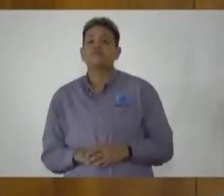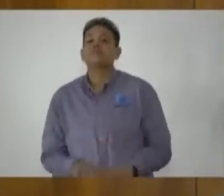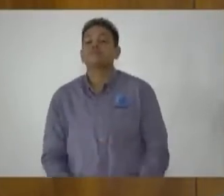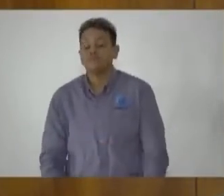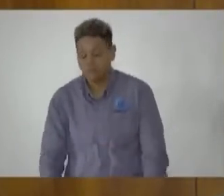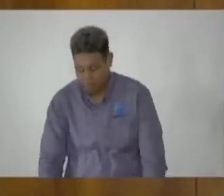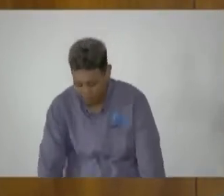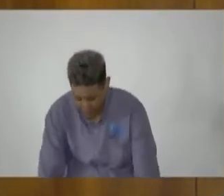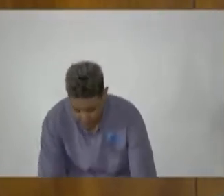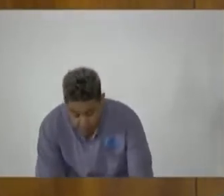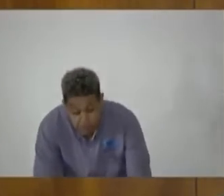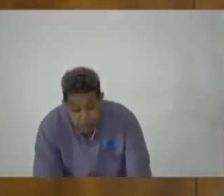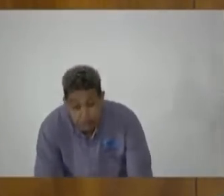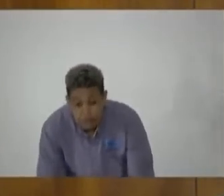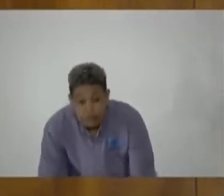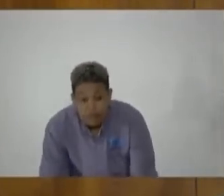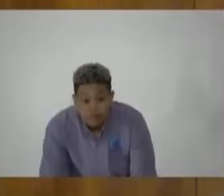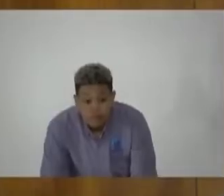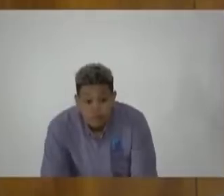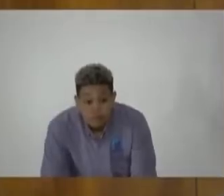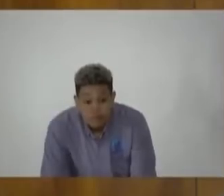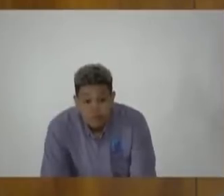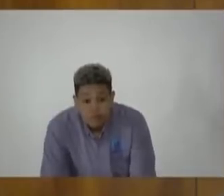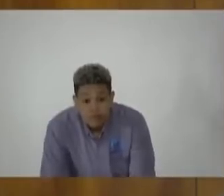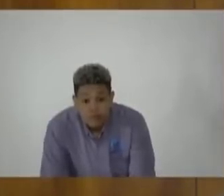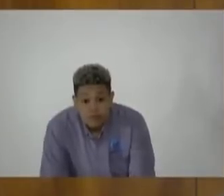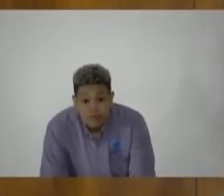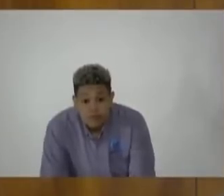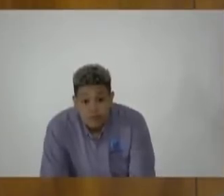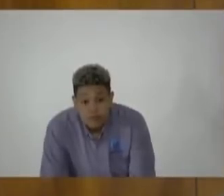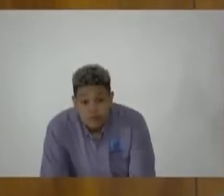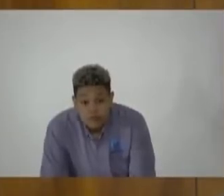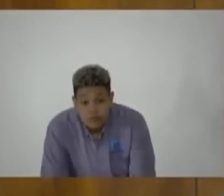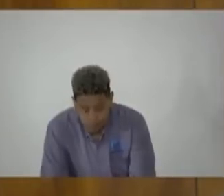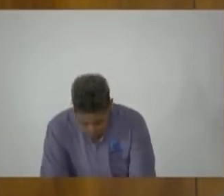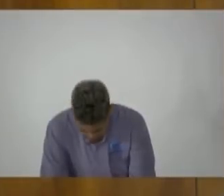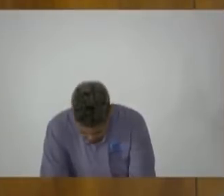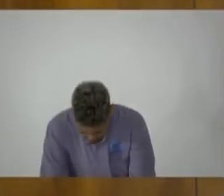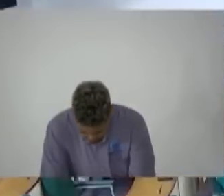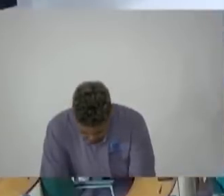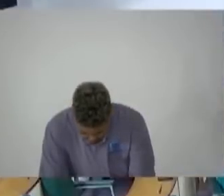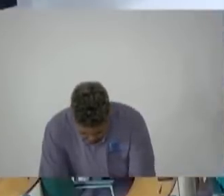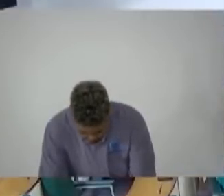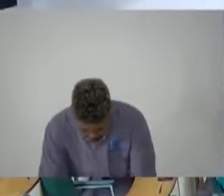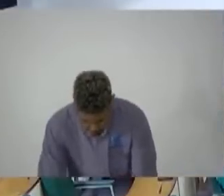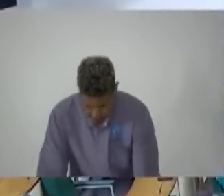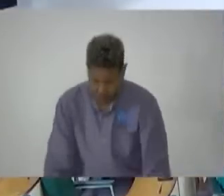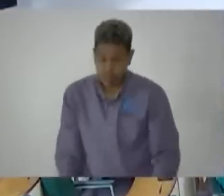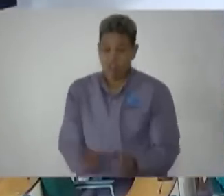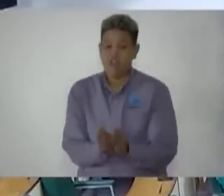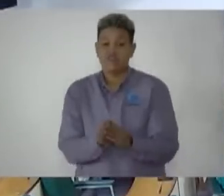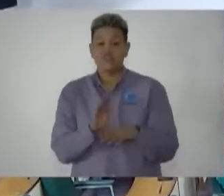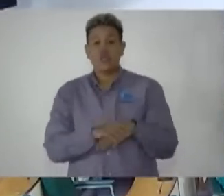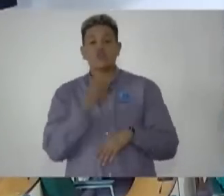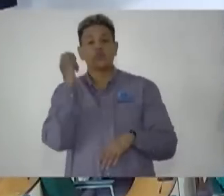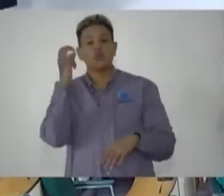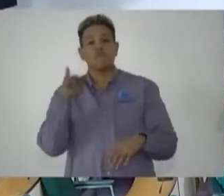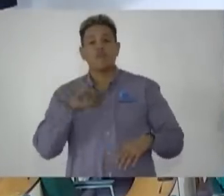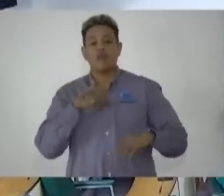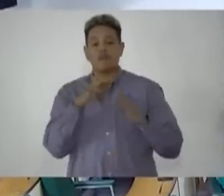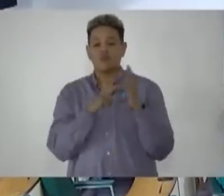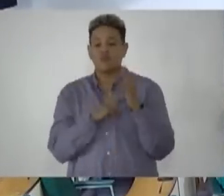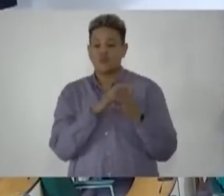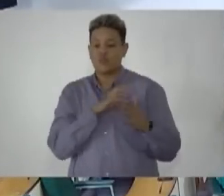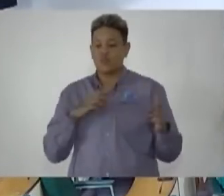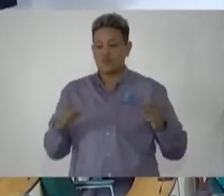that even with a conference on the 12th, if we have a standing order committee next week and